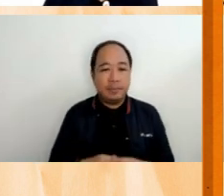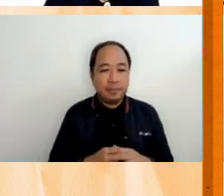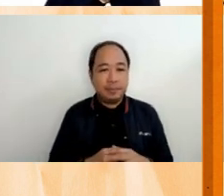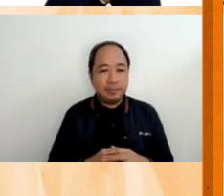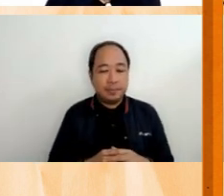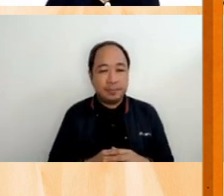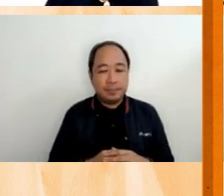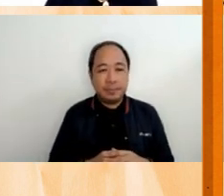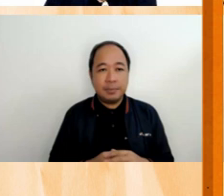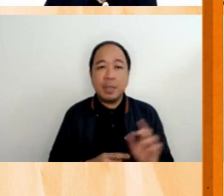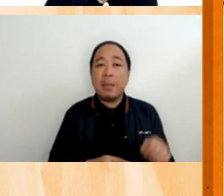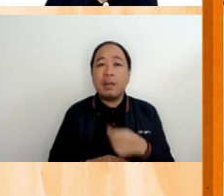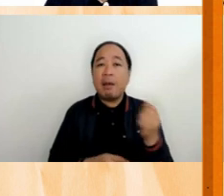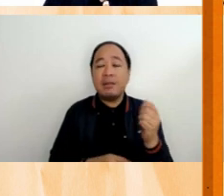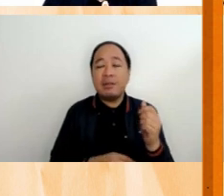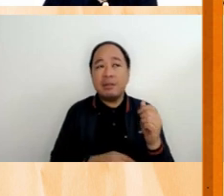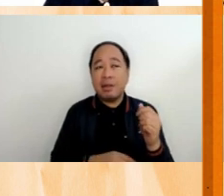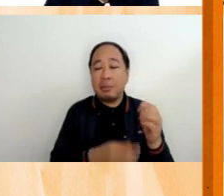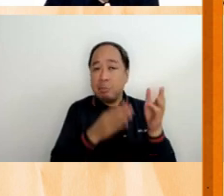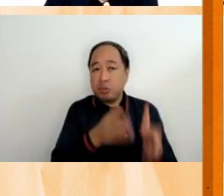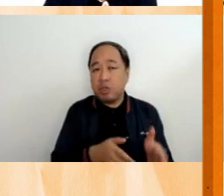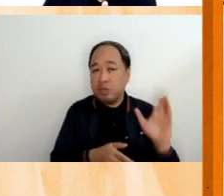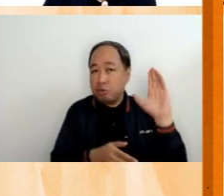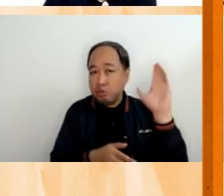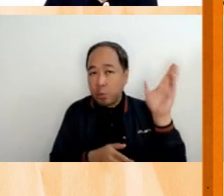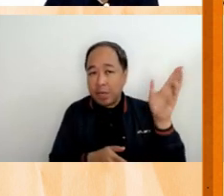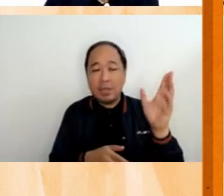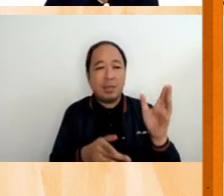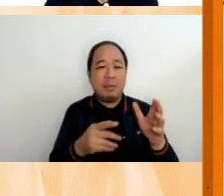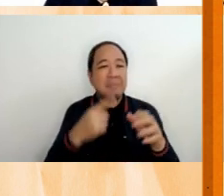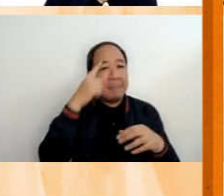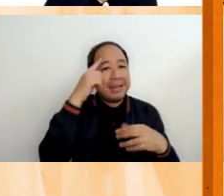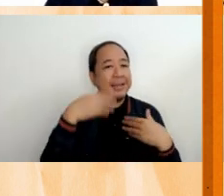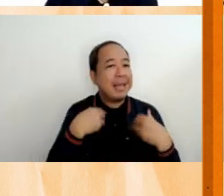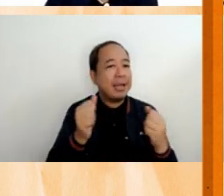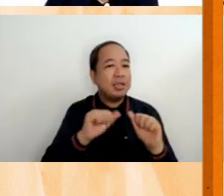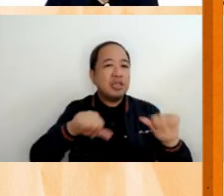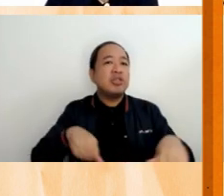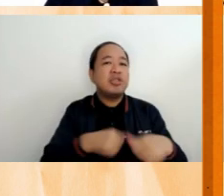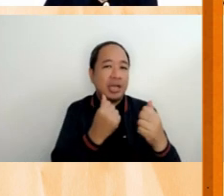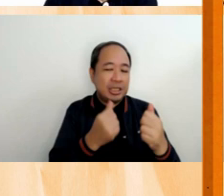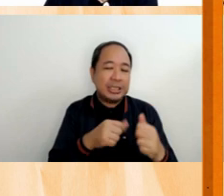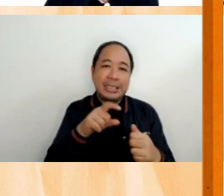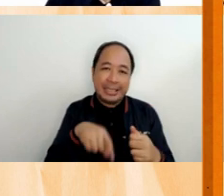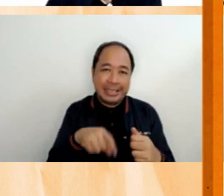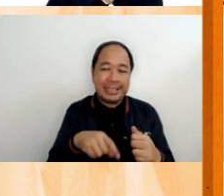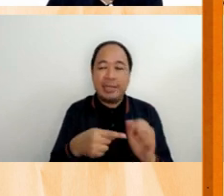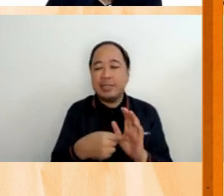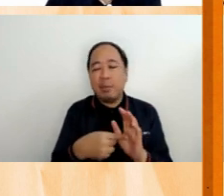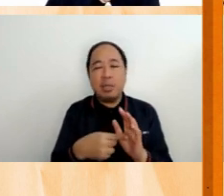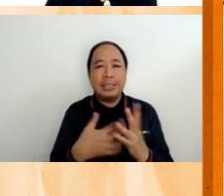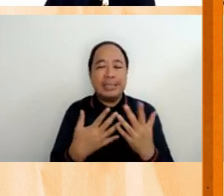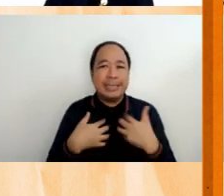anxiety, depression, and suicide. So for the next objective or the next part of my lecture, we're going to talk